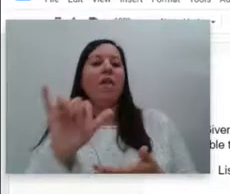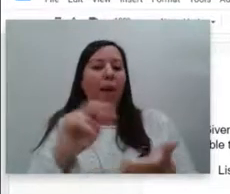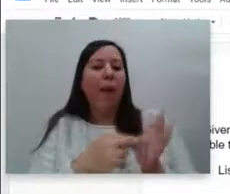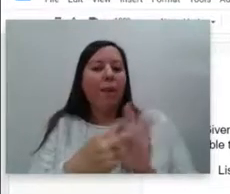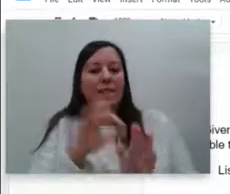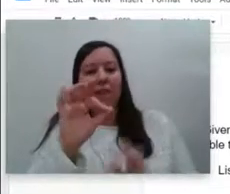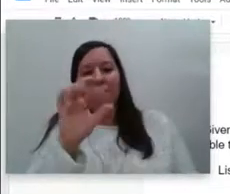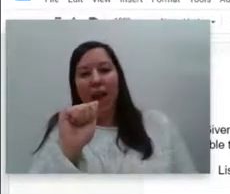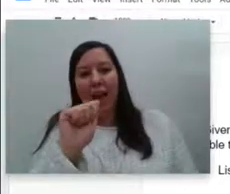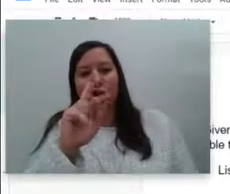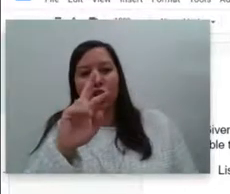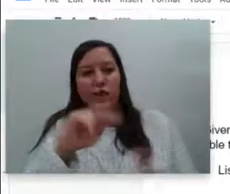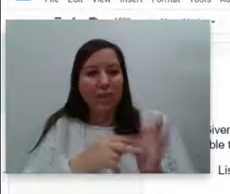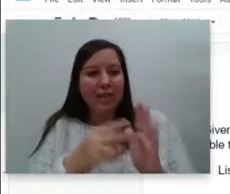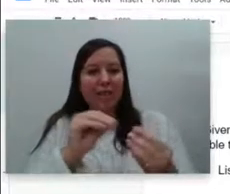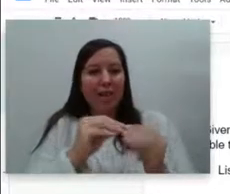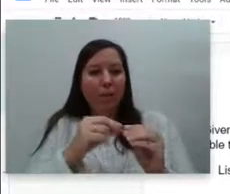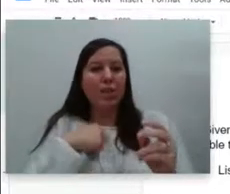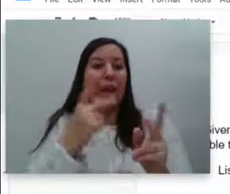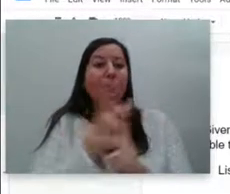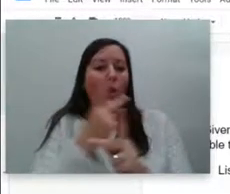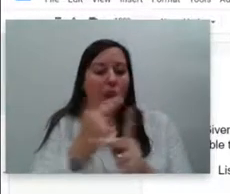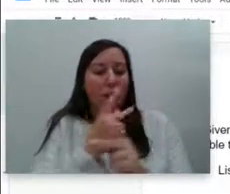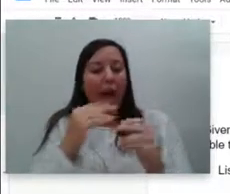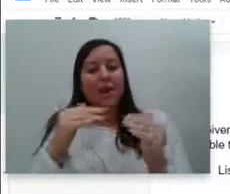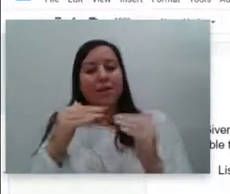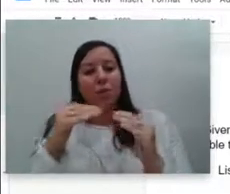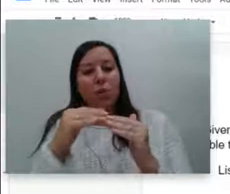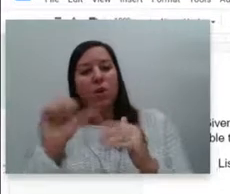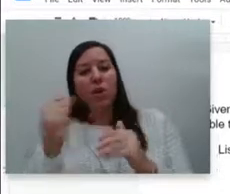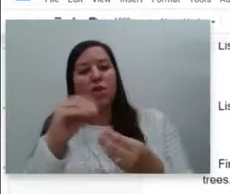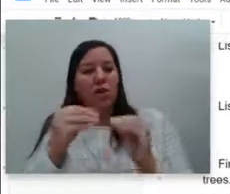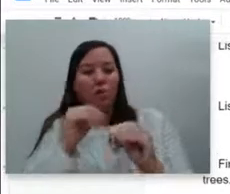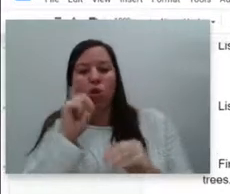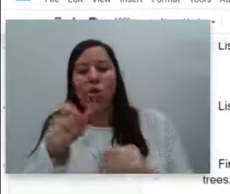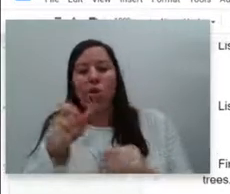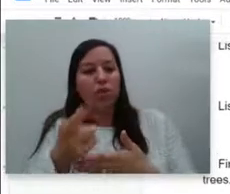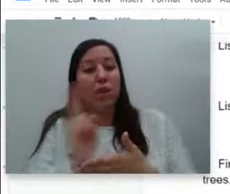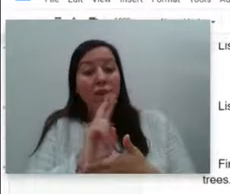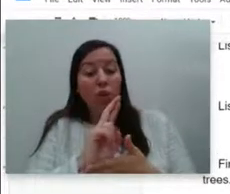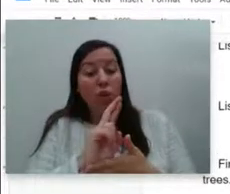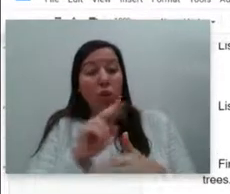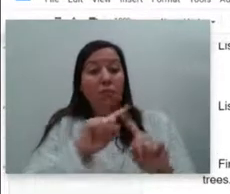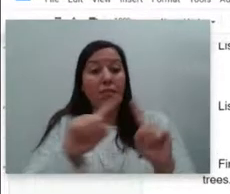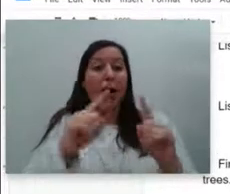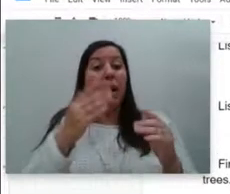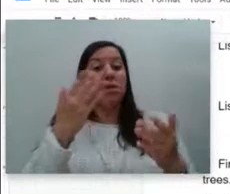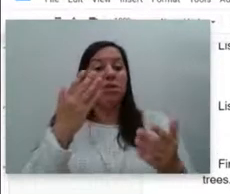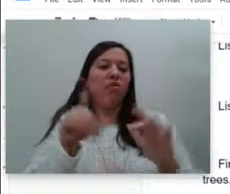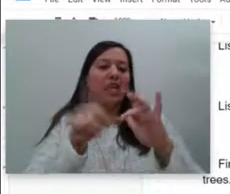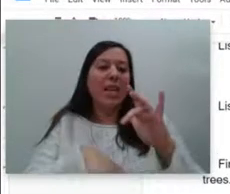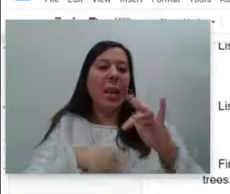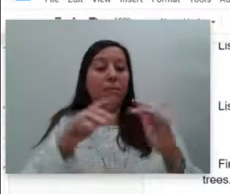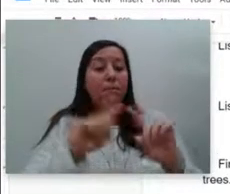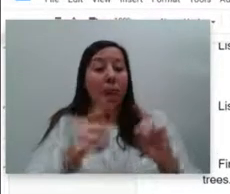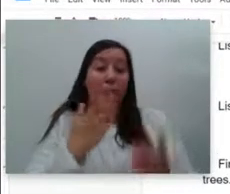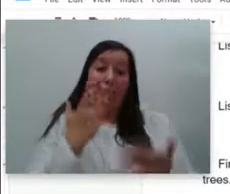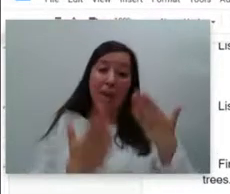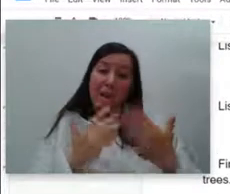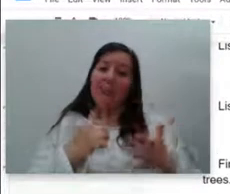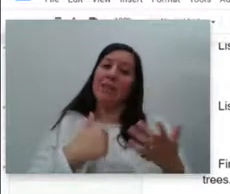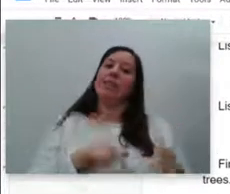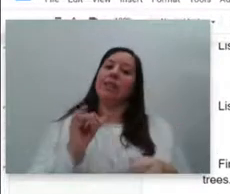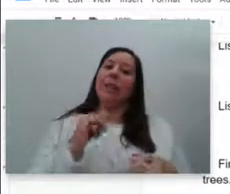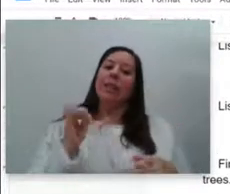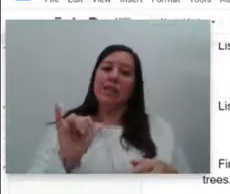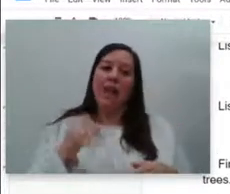multiply to get another number. I don't need to review that one. But maybe you want to review the